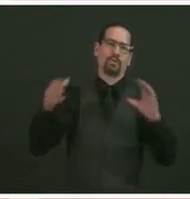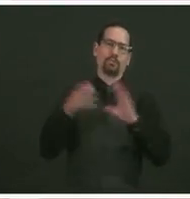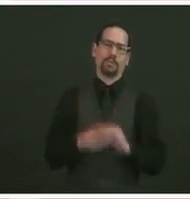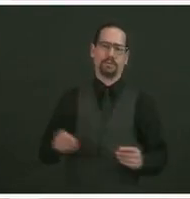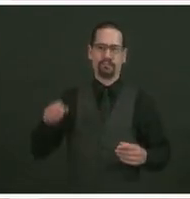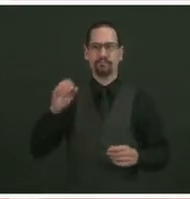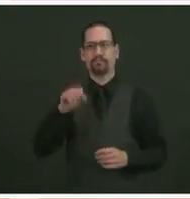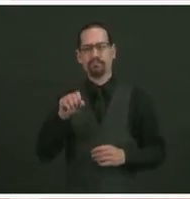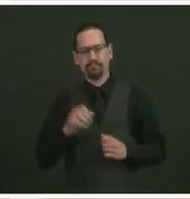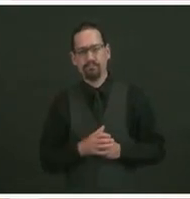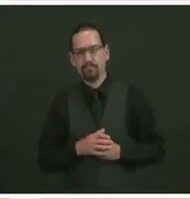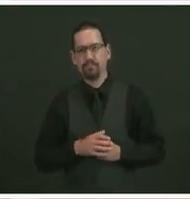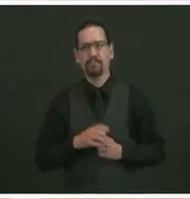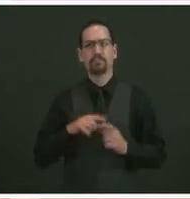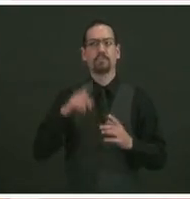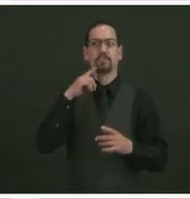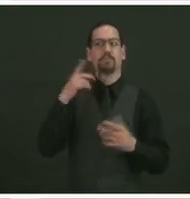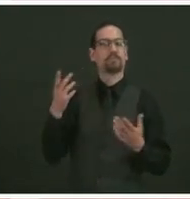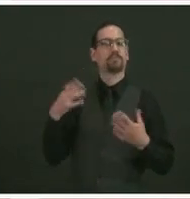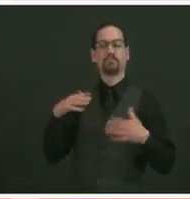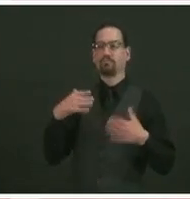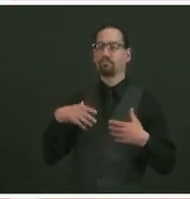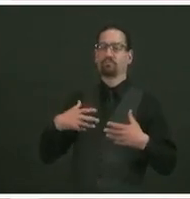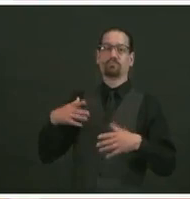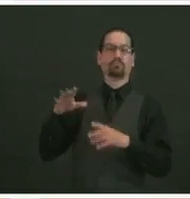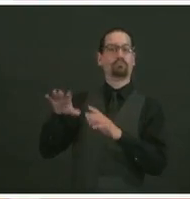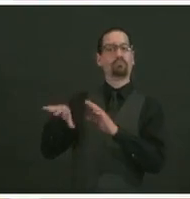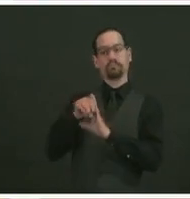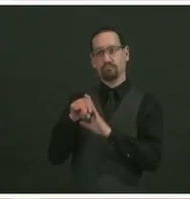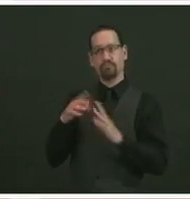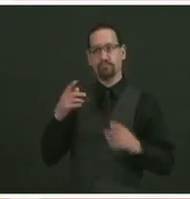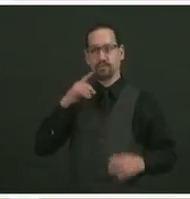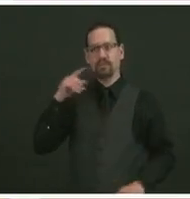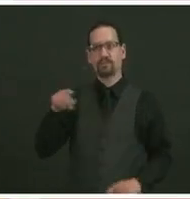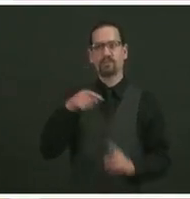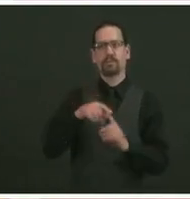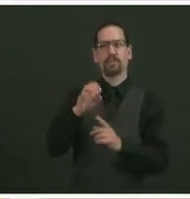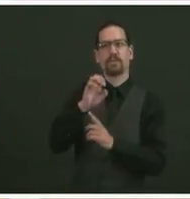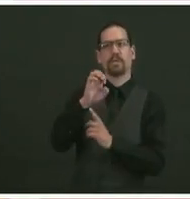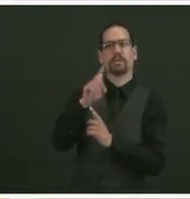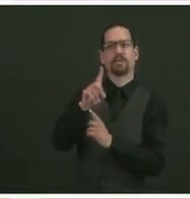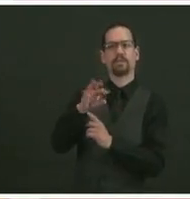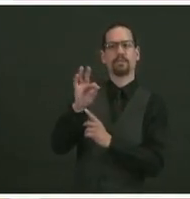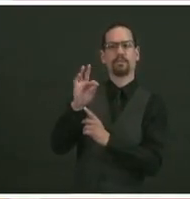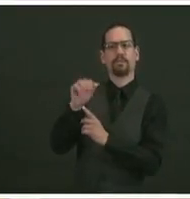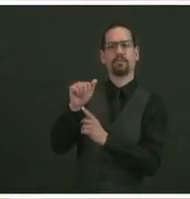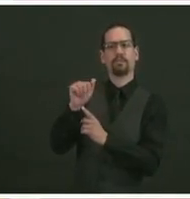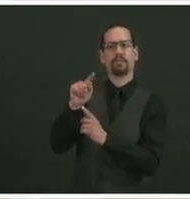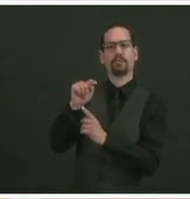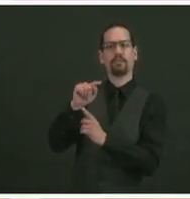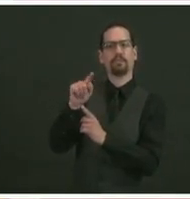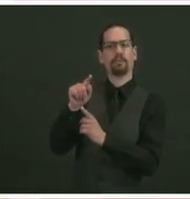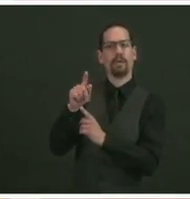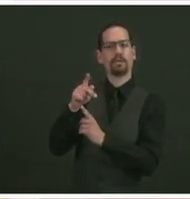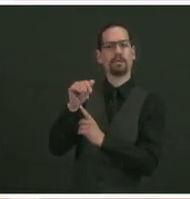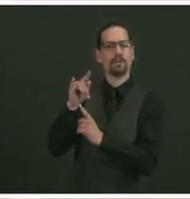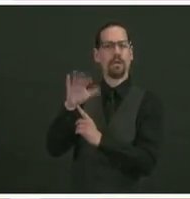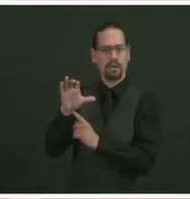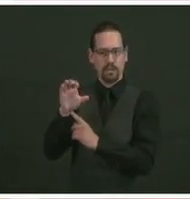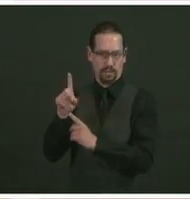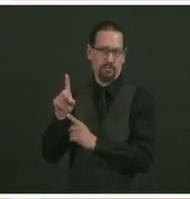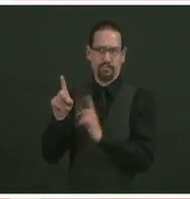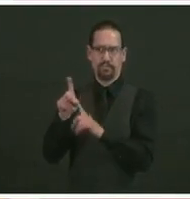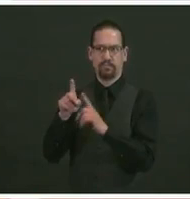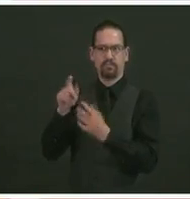what blew her away even more was Ed Fitzpatrick from the Boston Globe put it in the Boston, it's the Boston Globe, right? And she's reading about